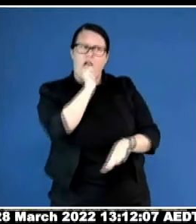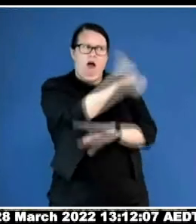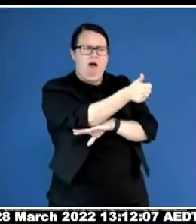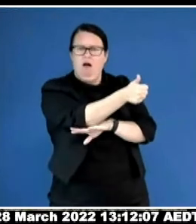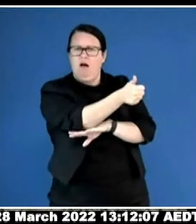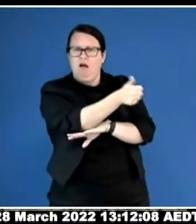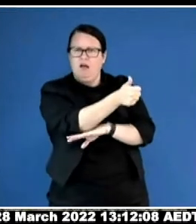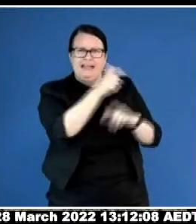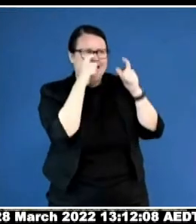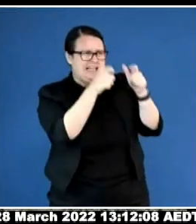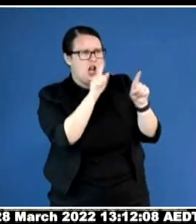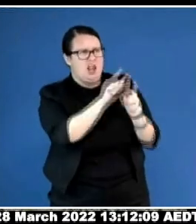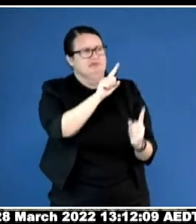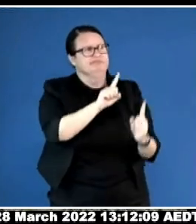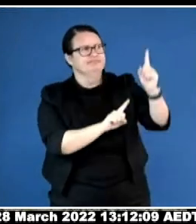this pedestal as being